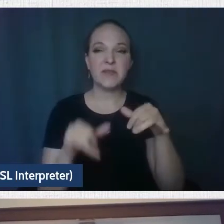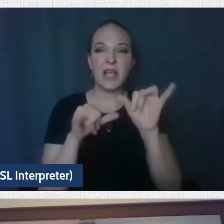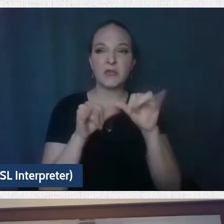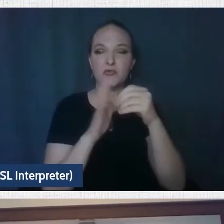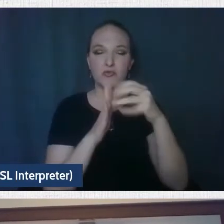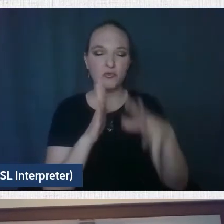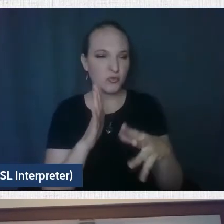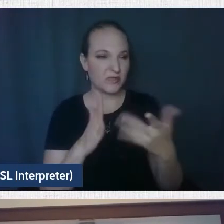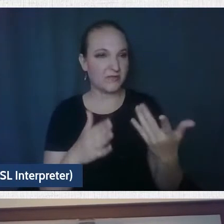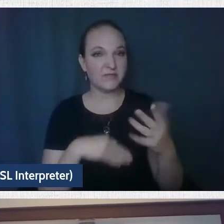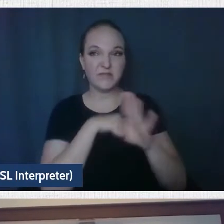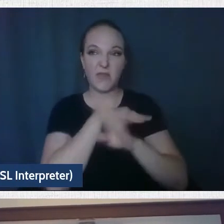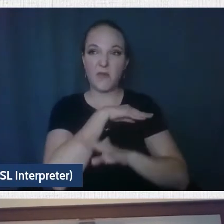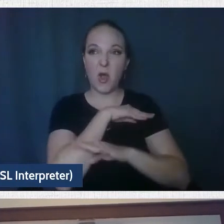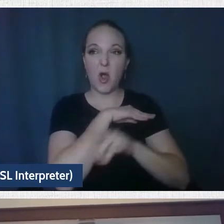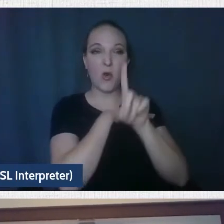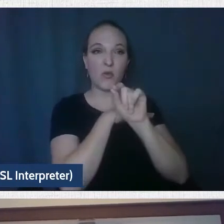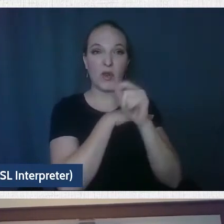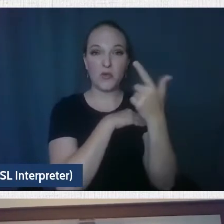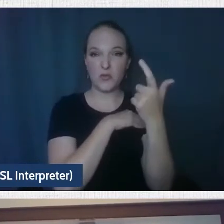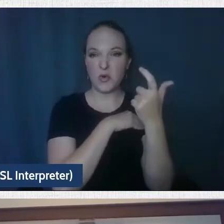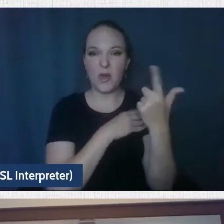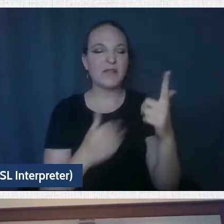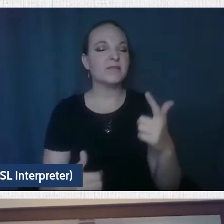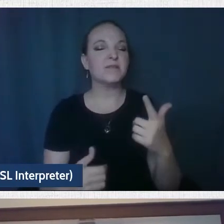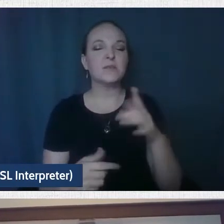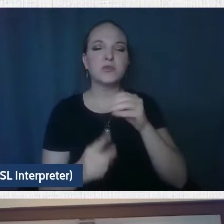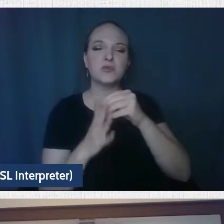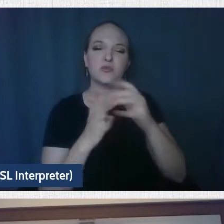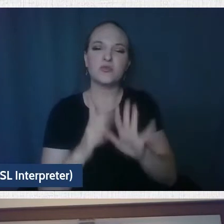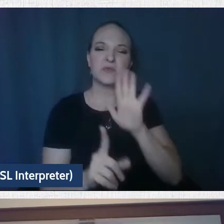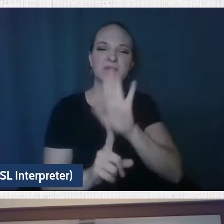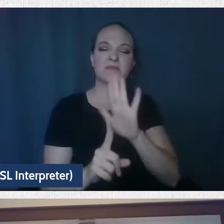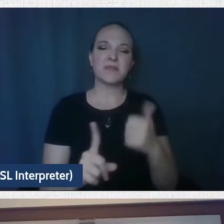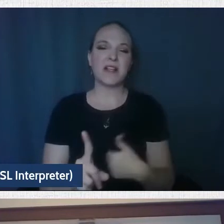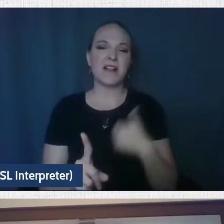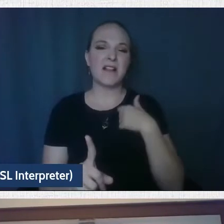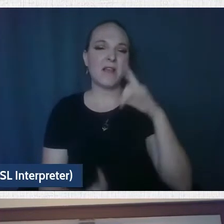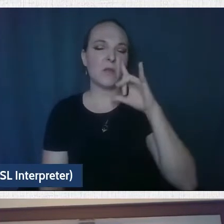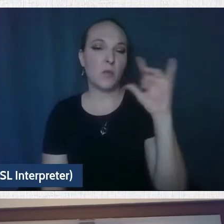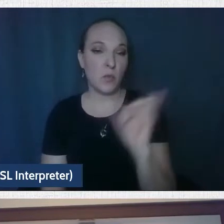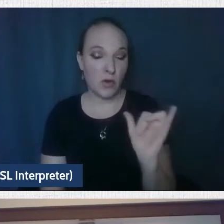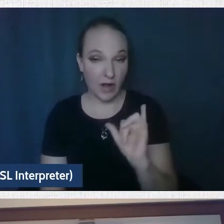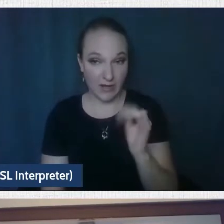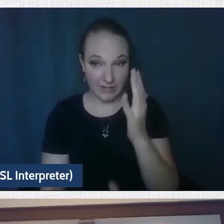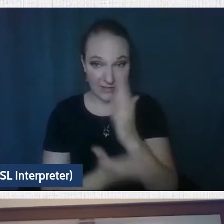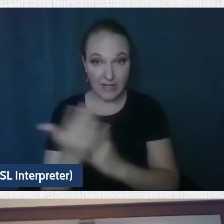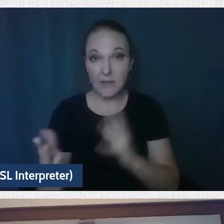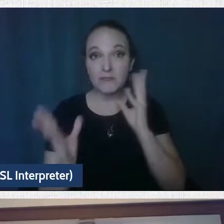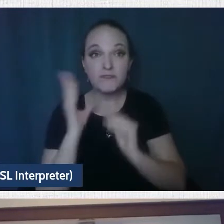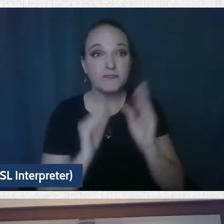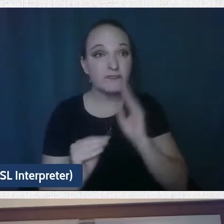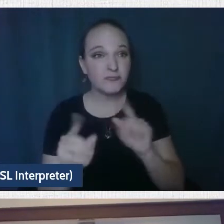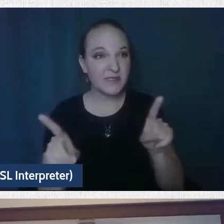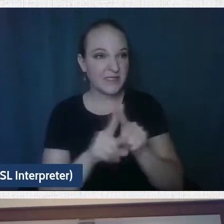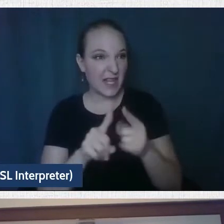of 2021? Are students able to have some of the same experiences they would normally get on